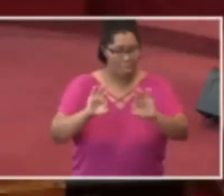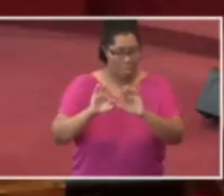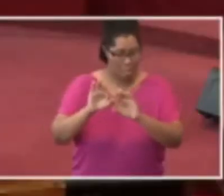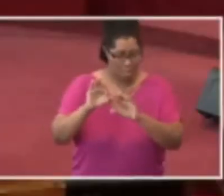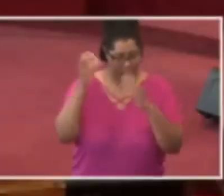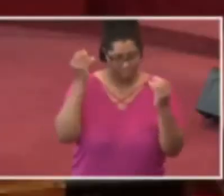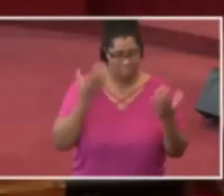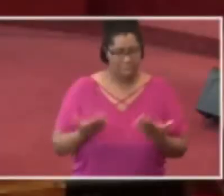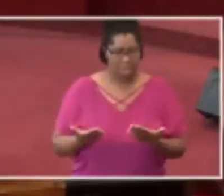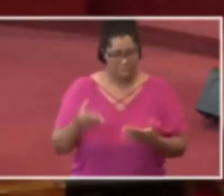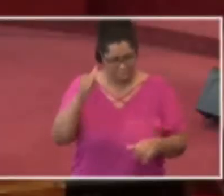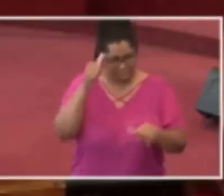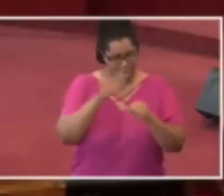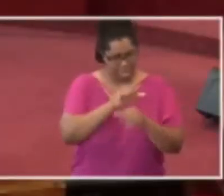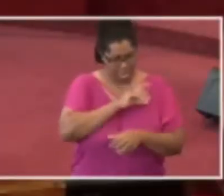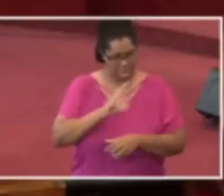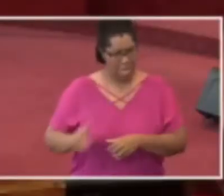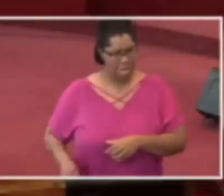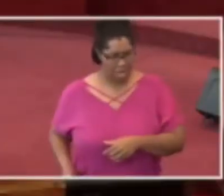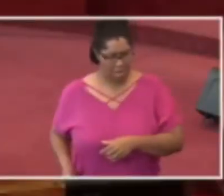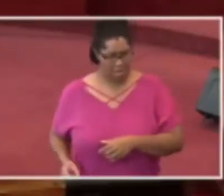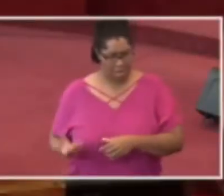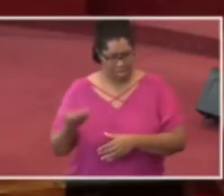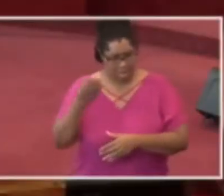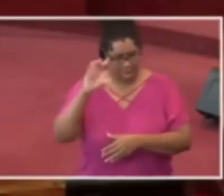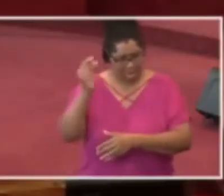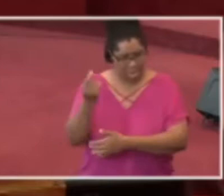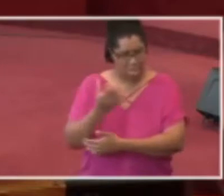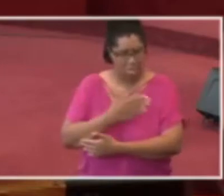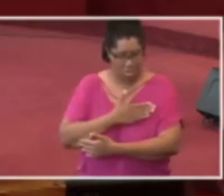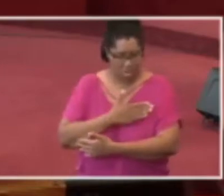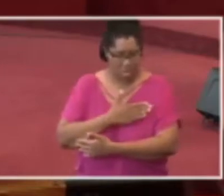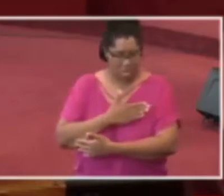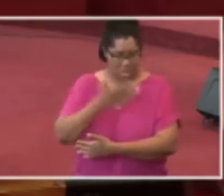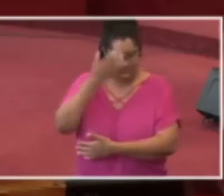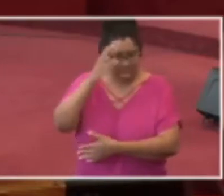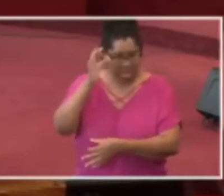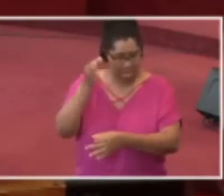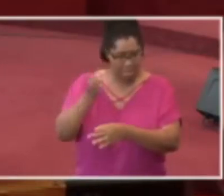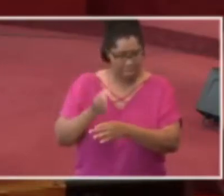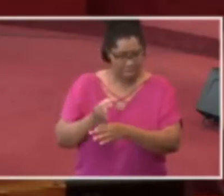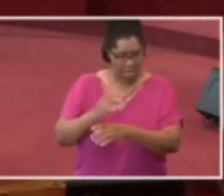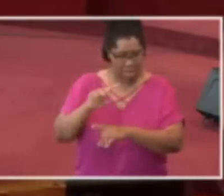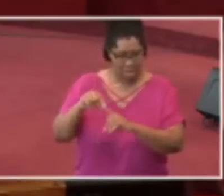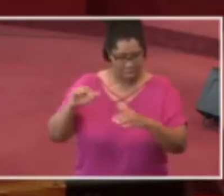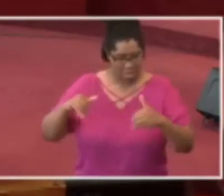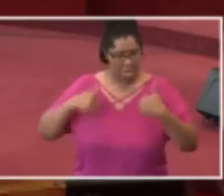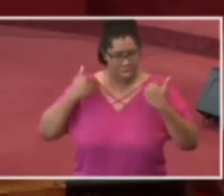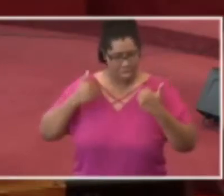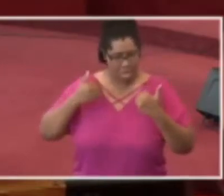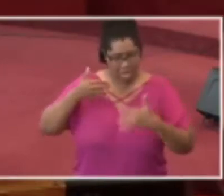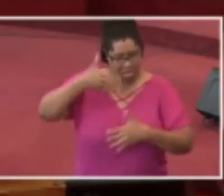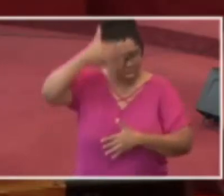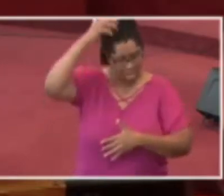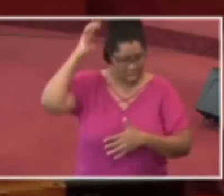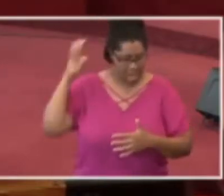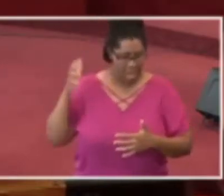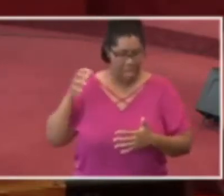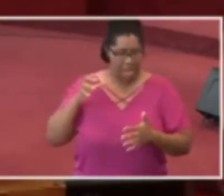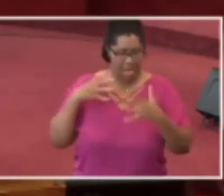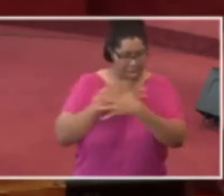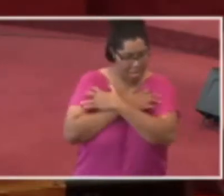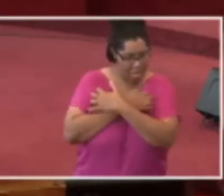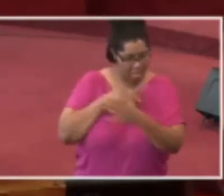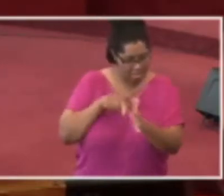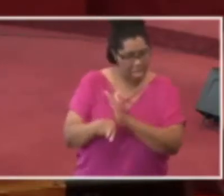Y'all remember King David, who by God's grace and by his faith in his youth slayed the lion and a bear who